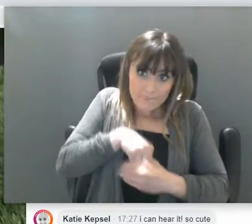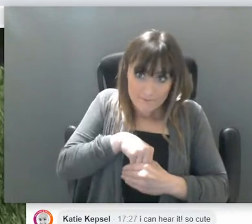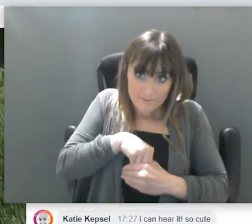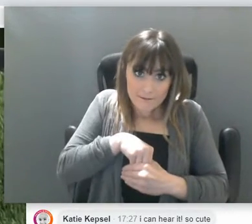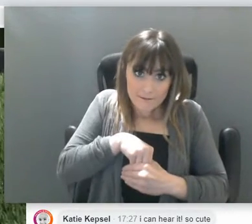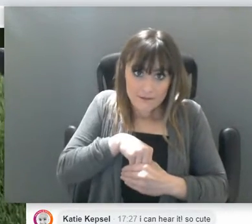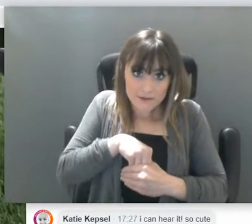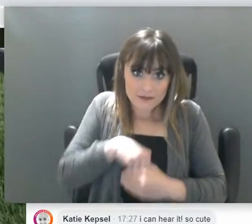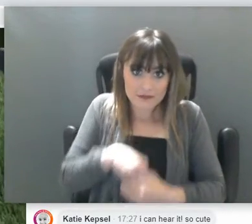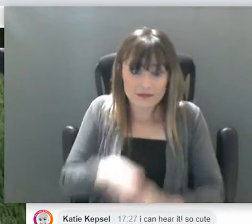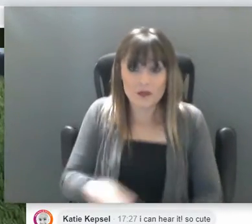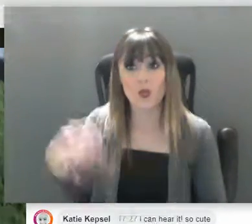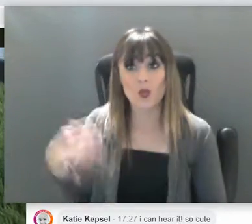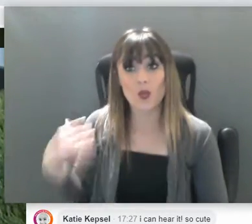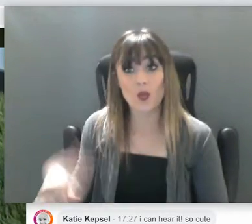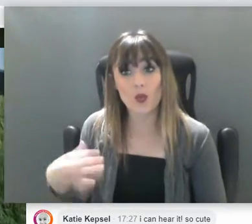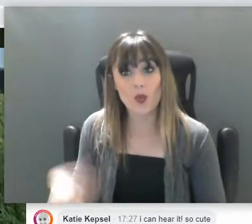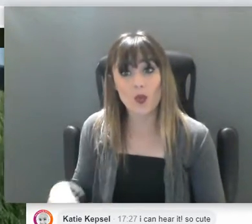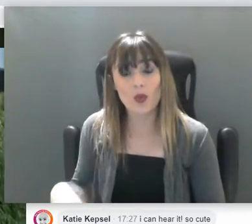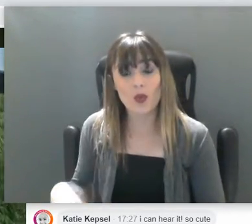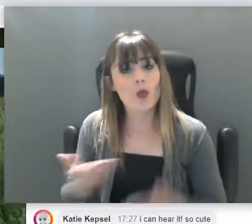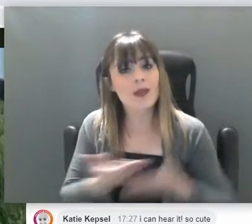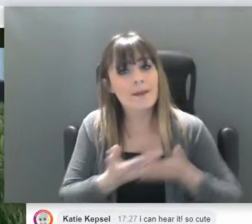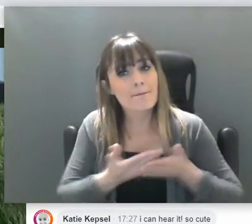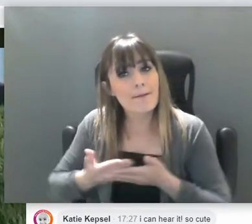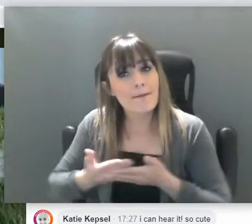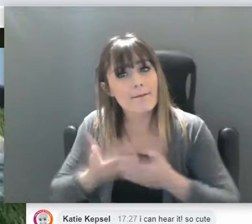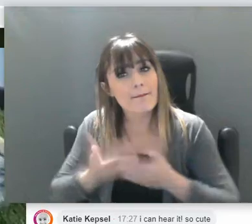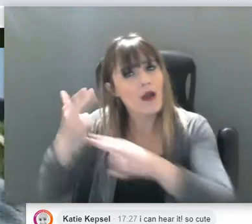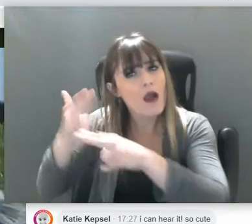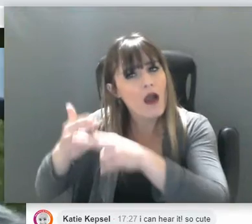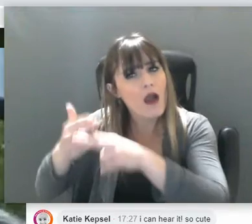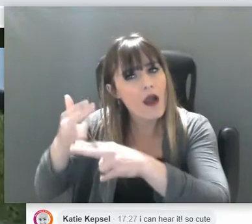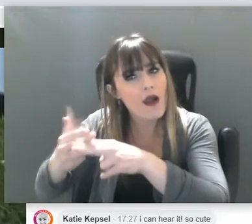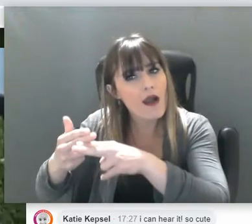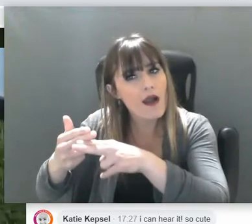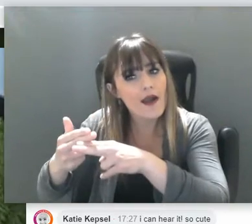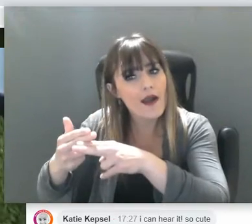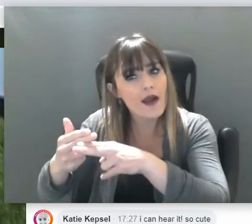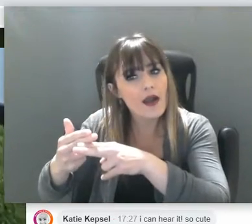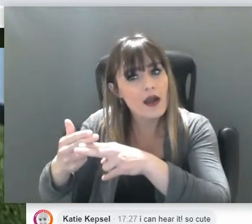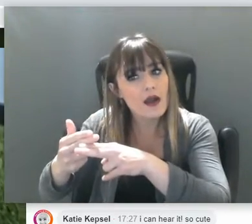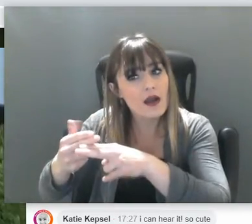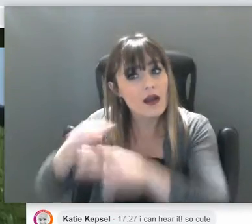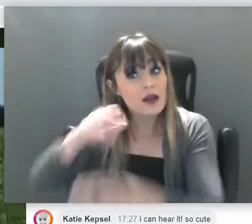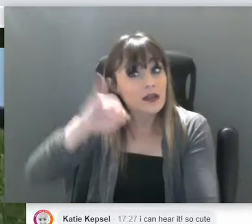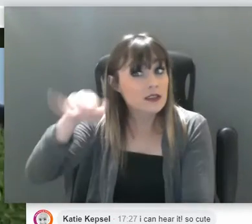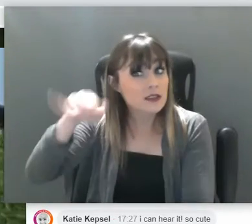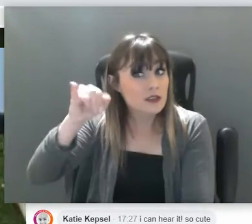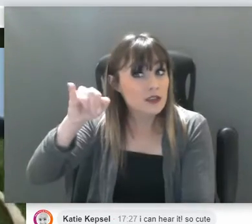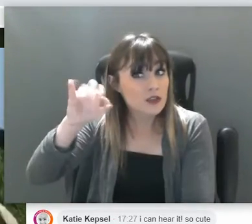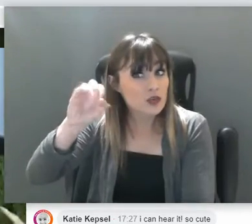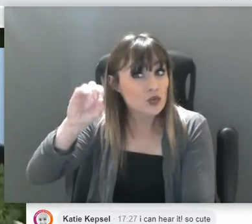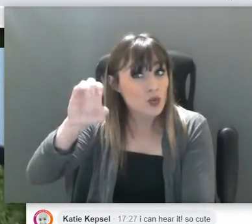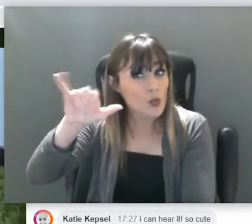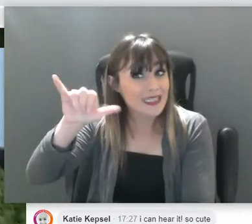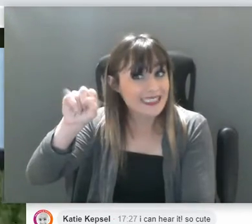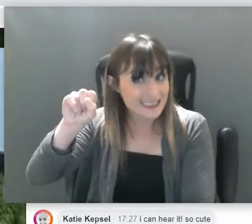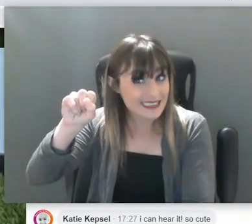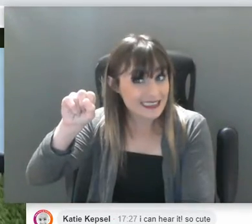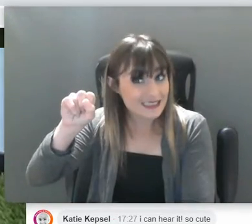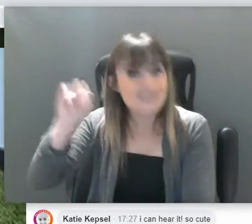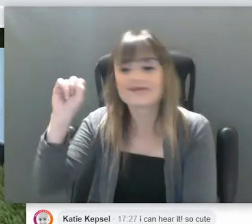is amazing. What are their babies called? Good question. Someone wondered if they were called Joeys. Like, You know what? They are called Joeys because